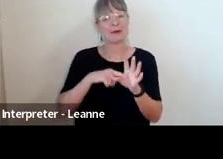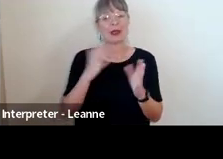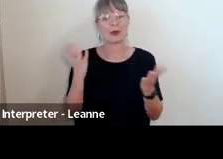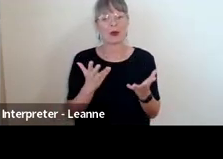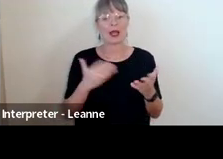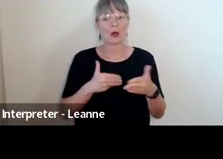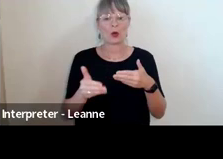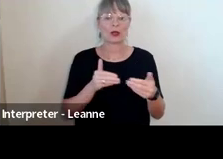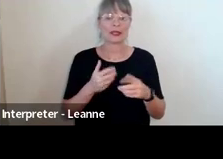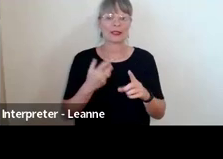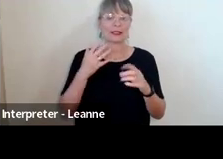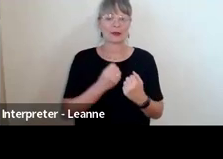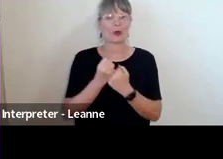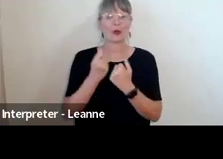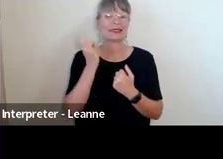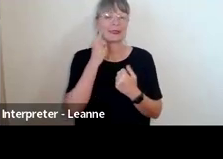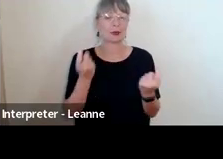and easy.